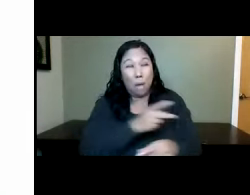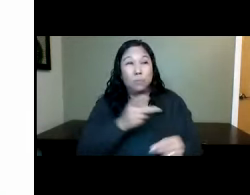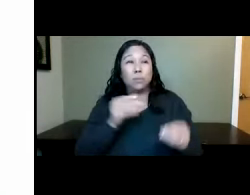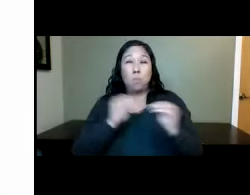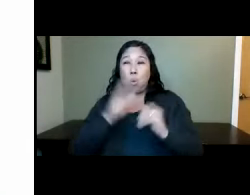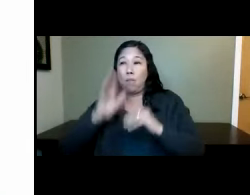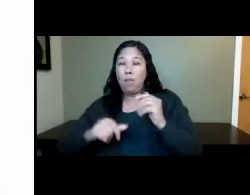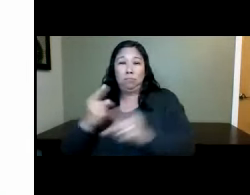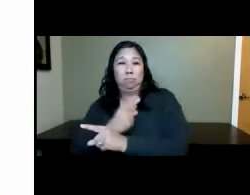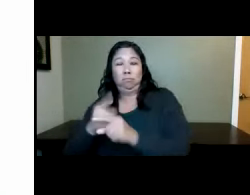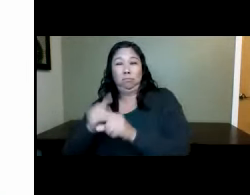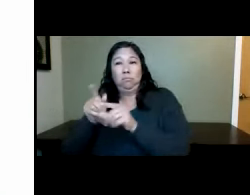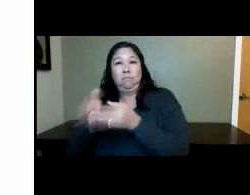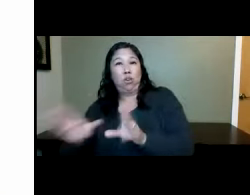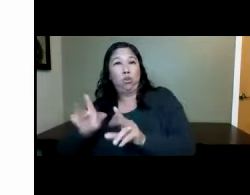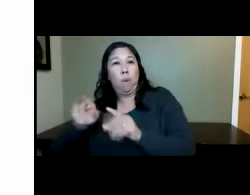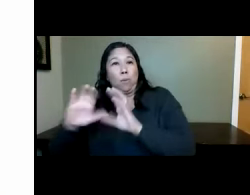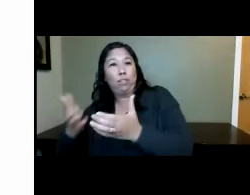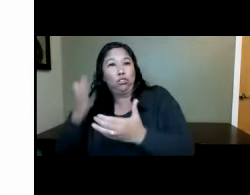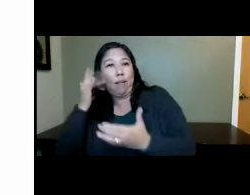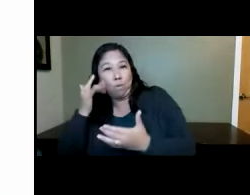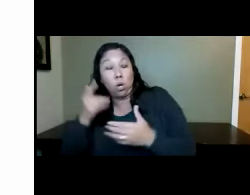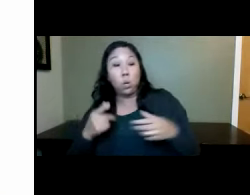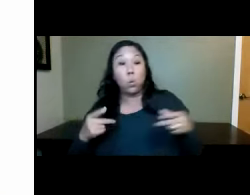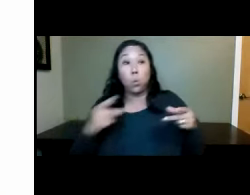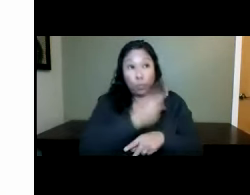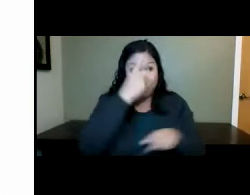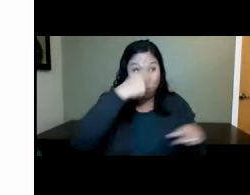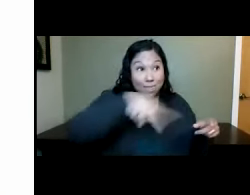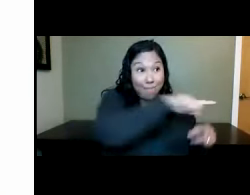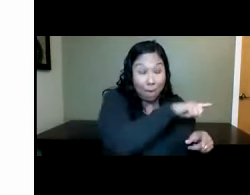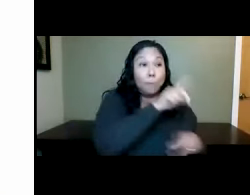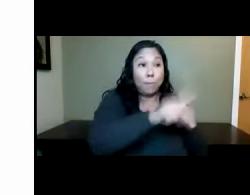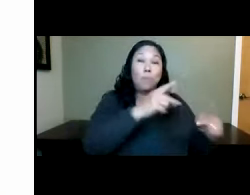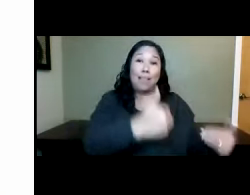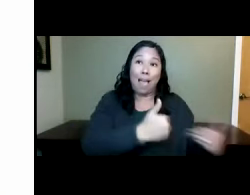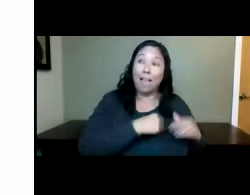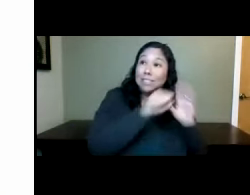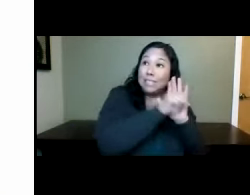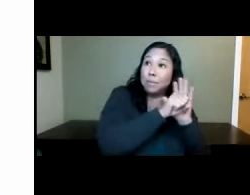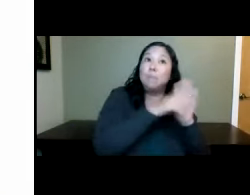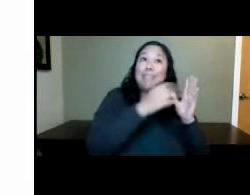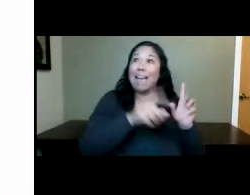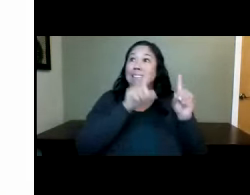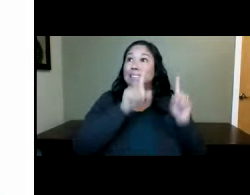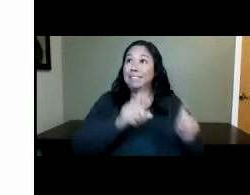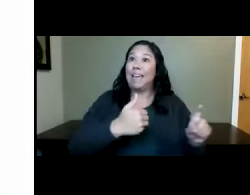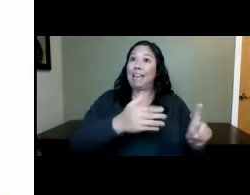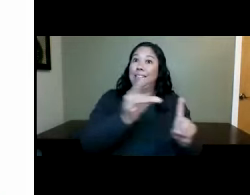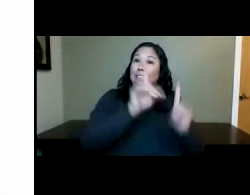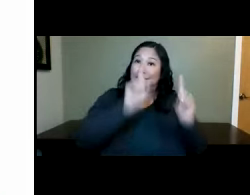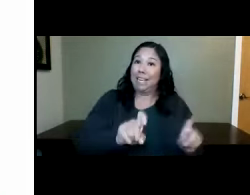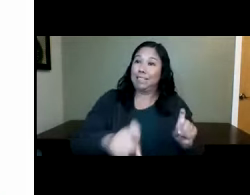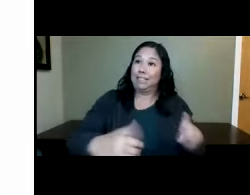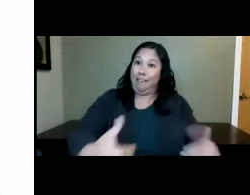period. And what's worse is that those who were symptomatic and tested positive for COVID-19, a majority of them still went